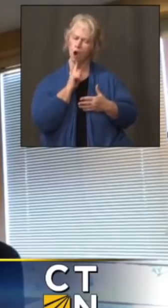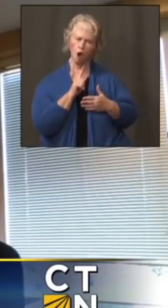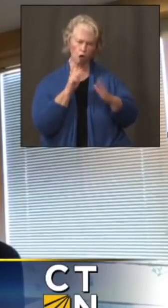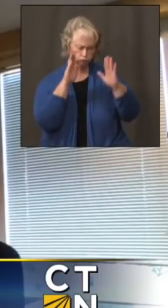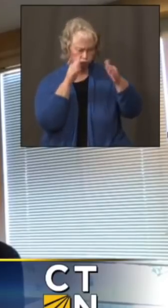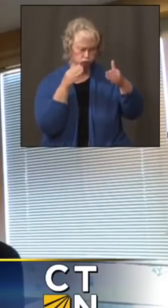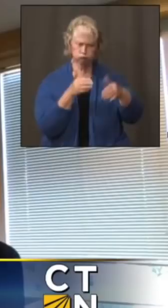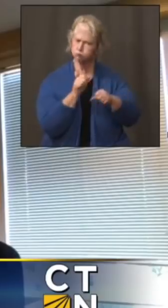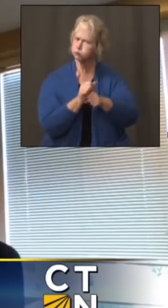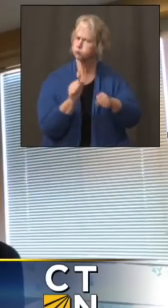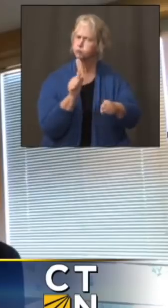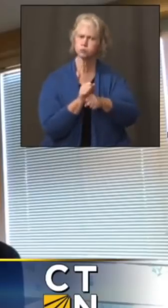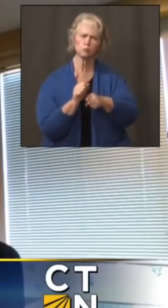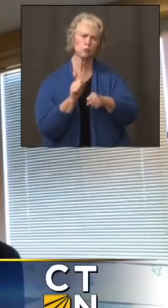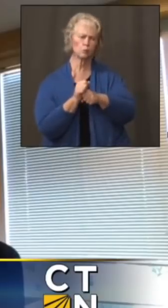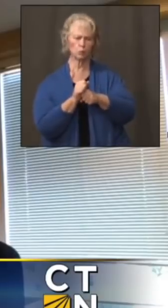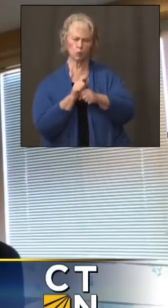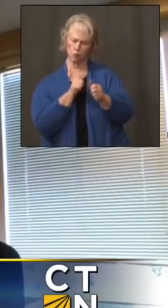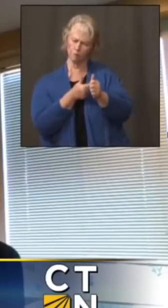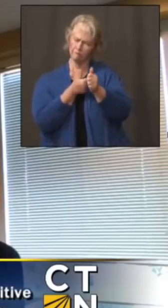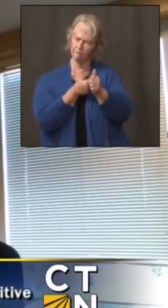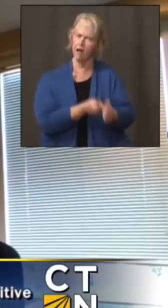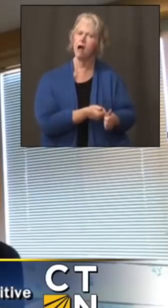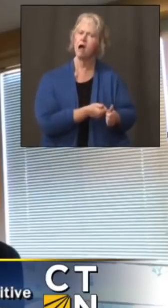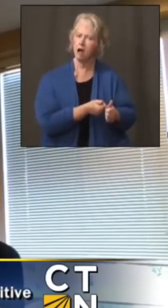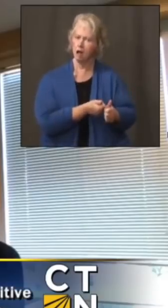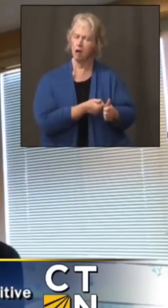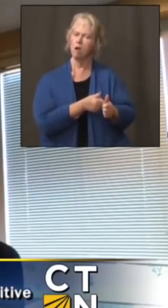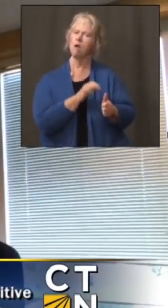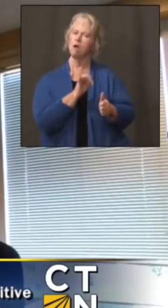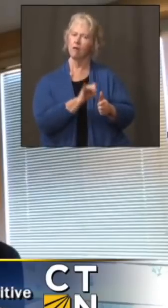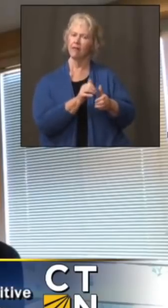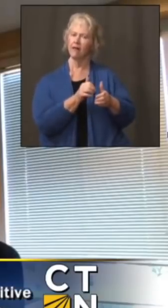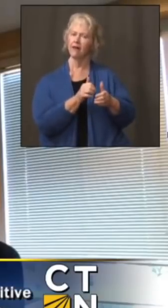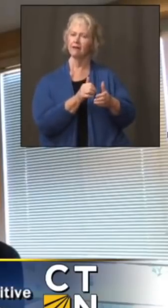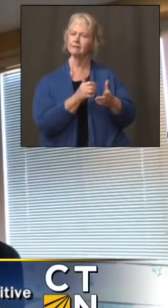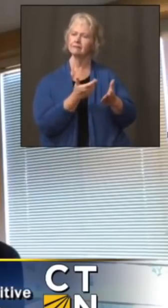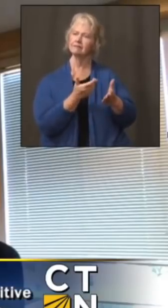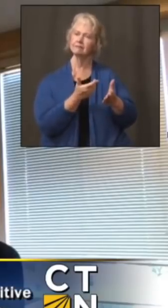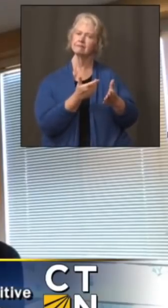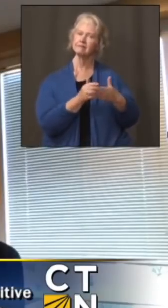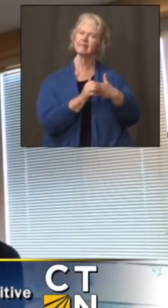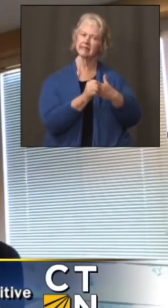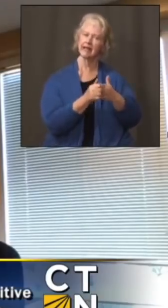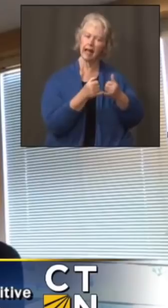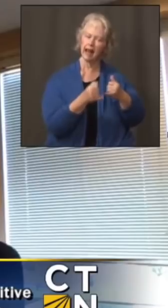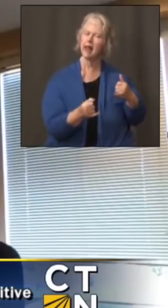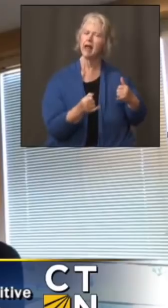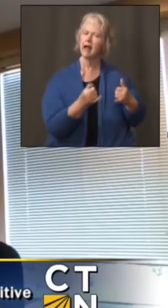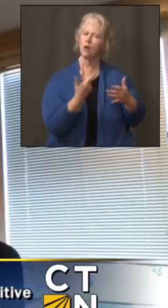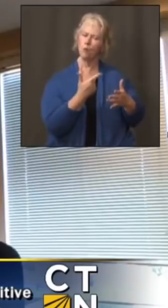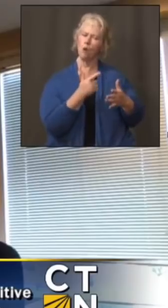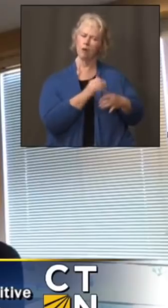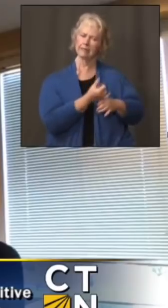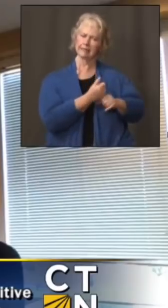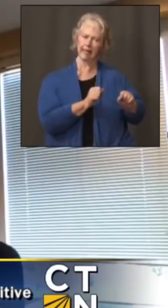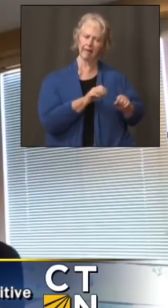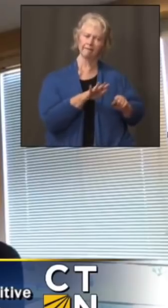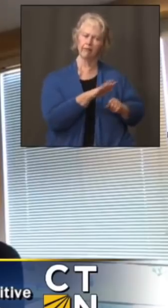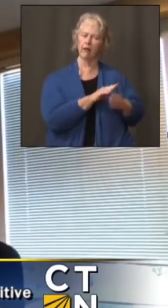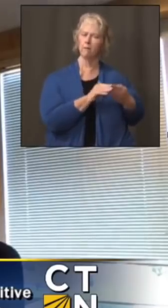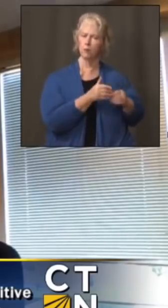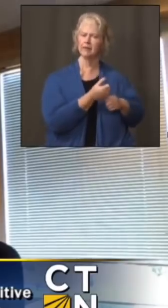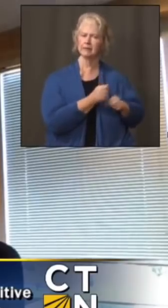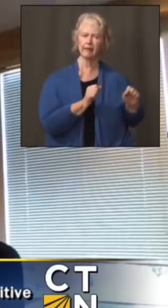hard to follow the guidances and the guidelines and to keep one another safe and their communities safe. So